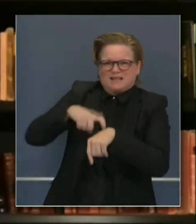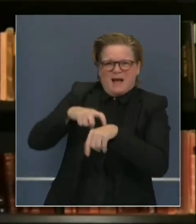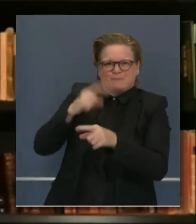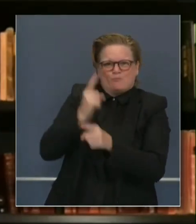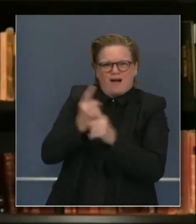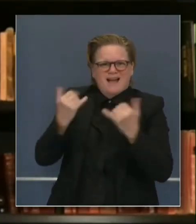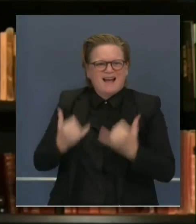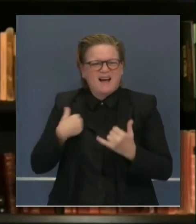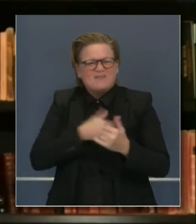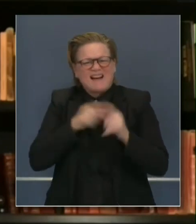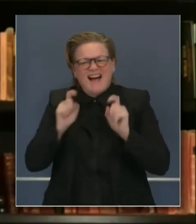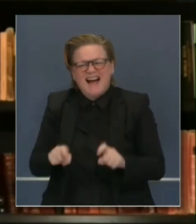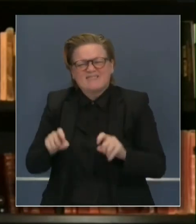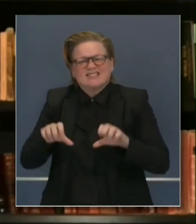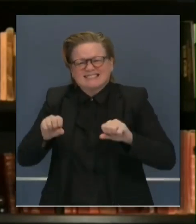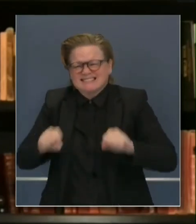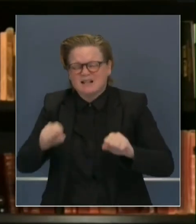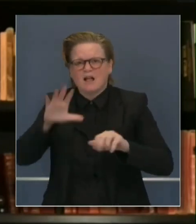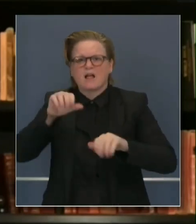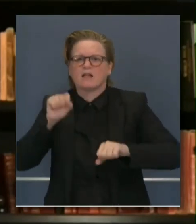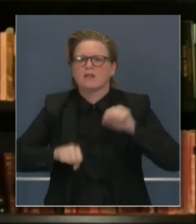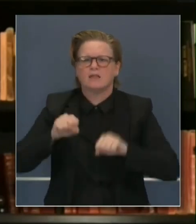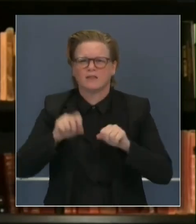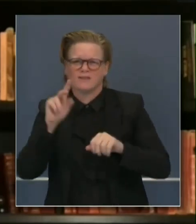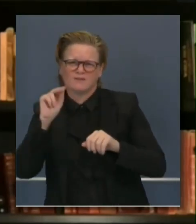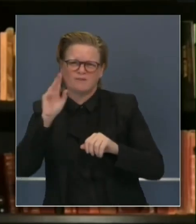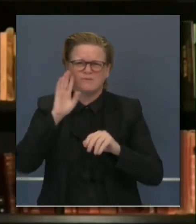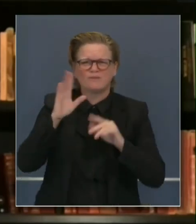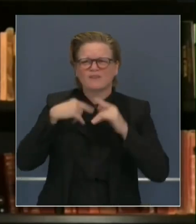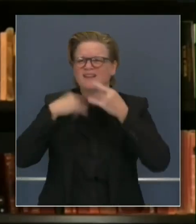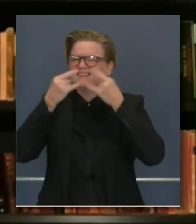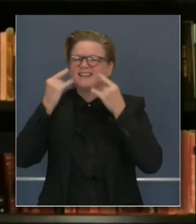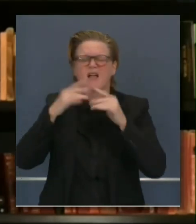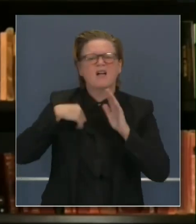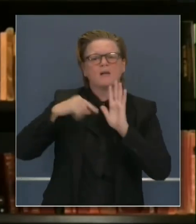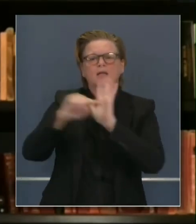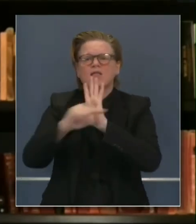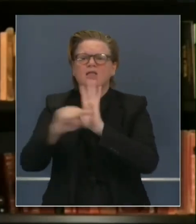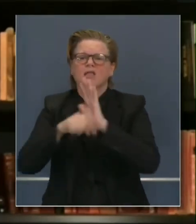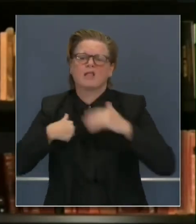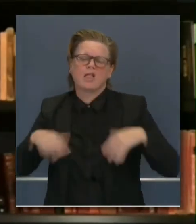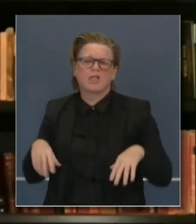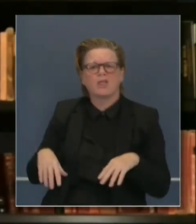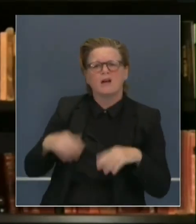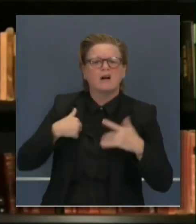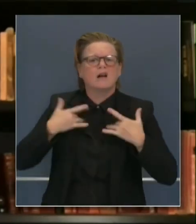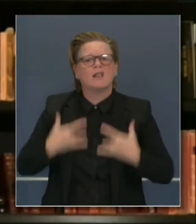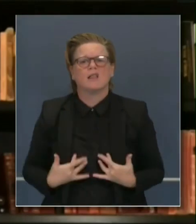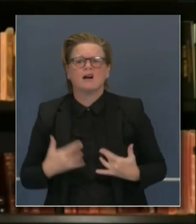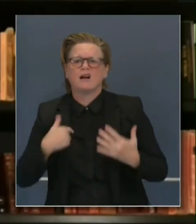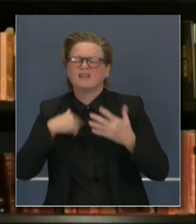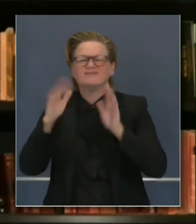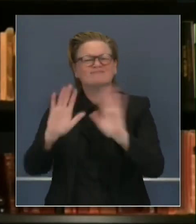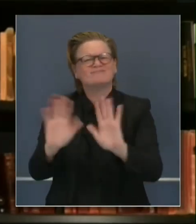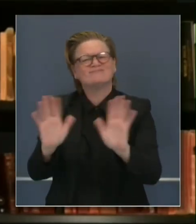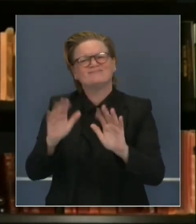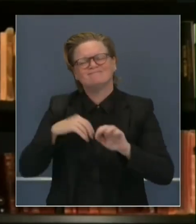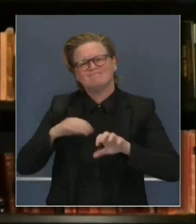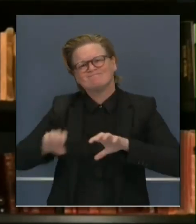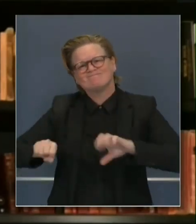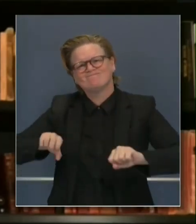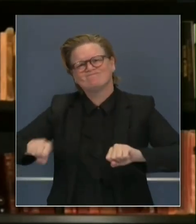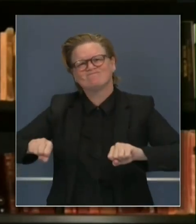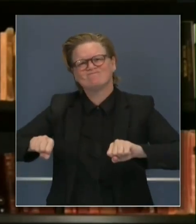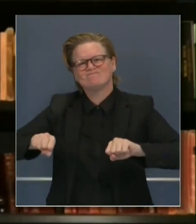your skepticism, to put aside your cynicism, to put aside your ideology, to put aside any